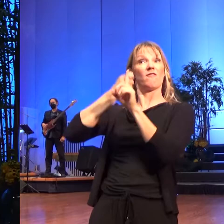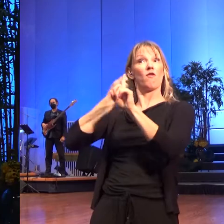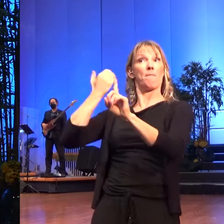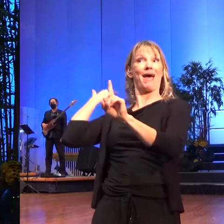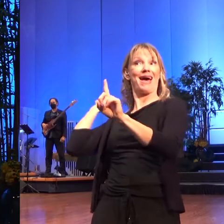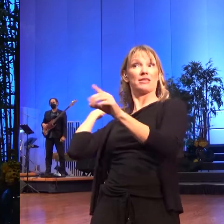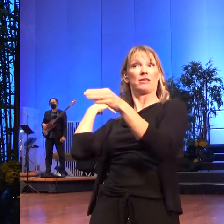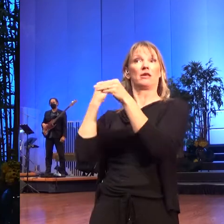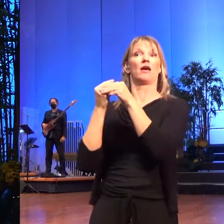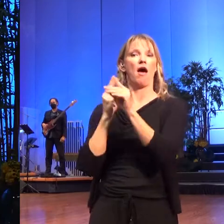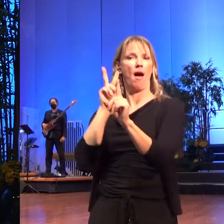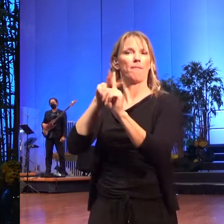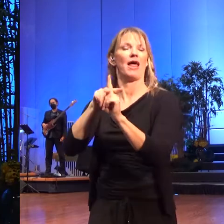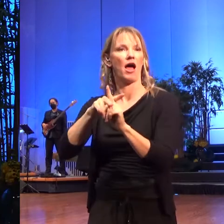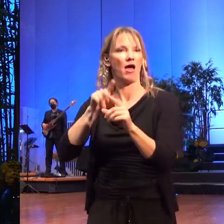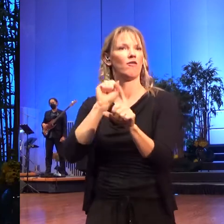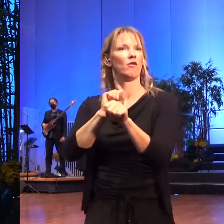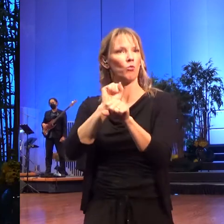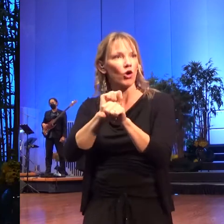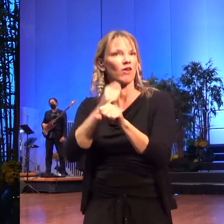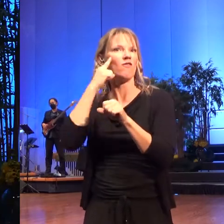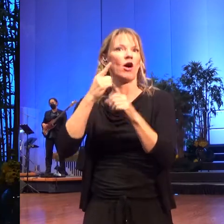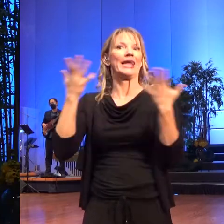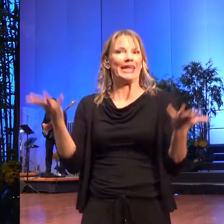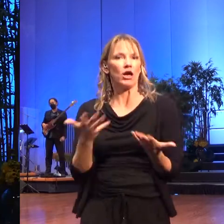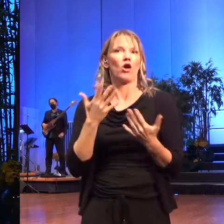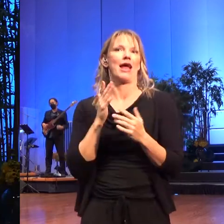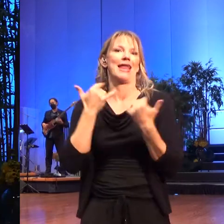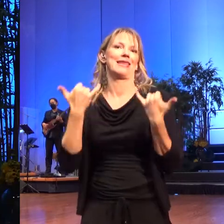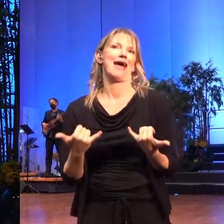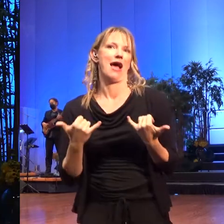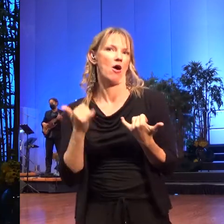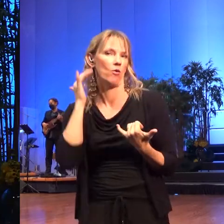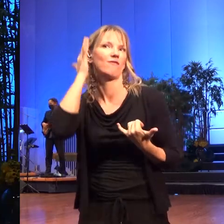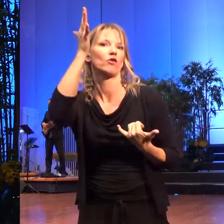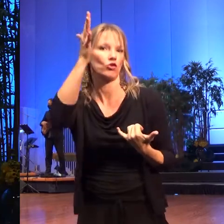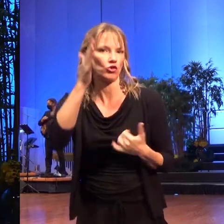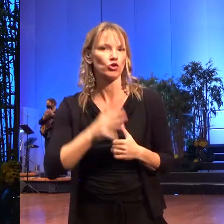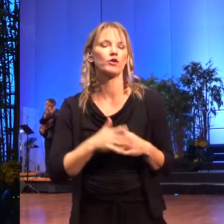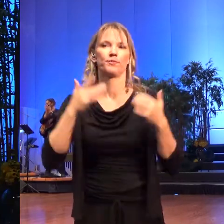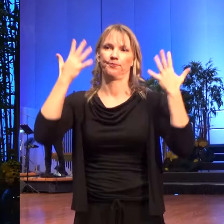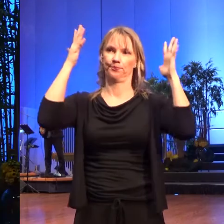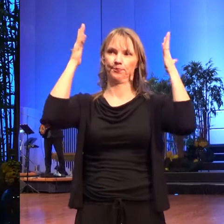work for the future, for the here and now. So, yeah.